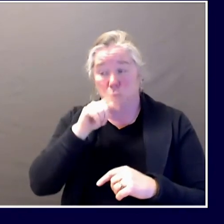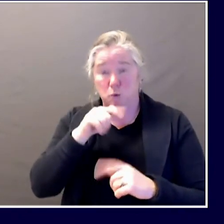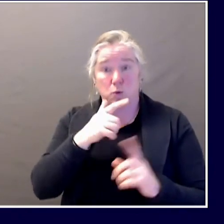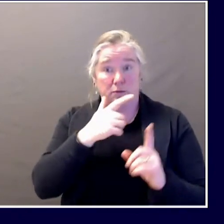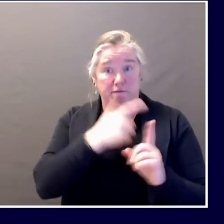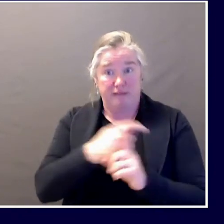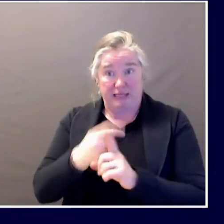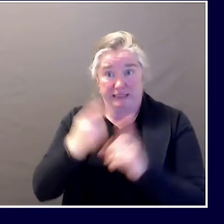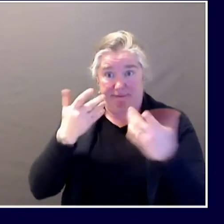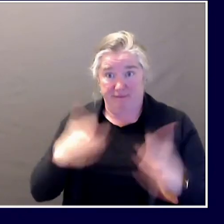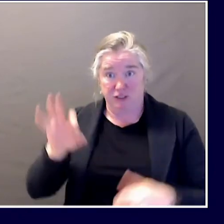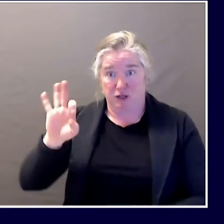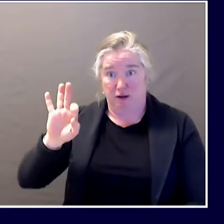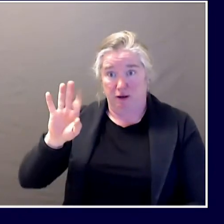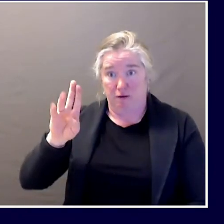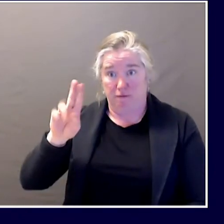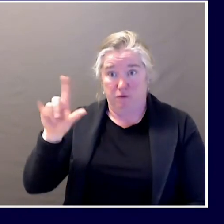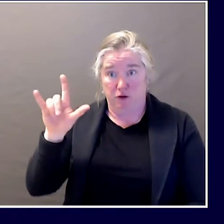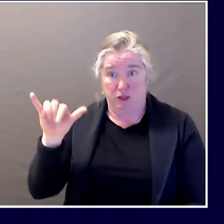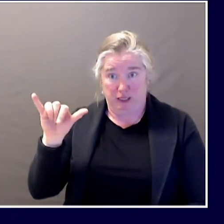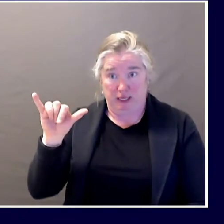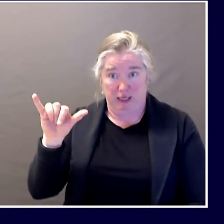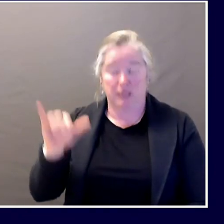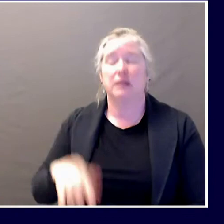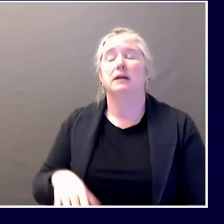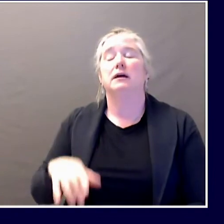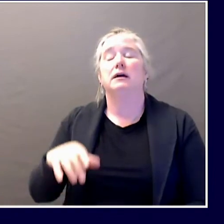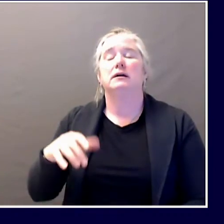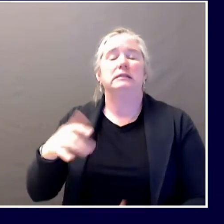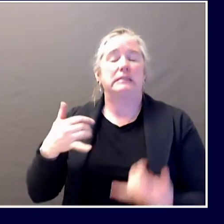take precautions like wearing a well-fitted